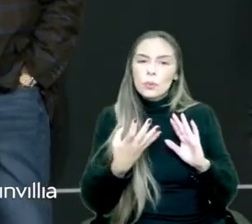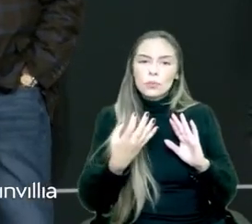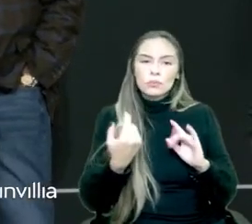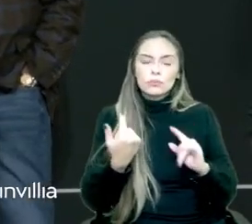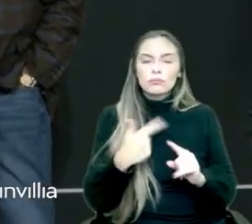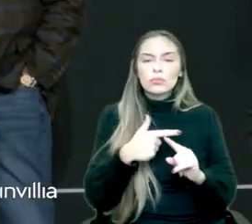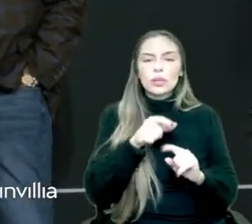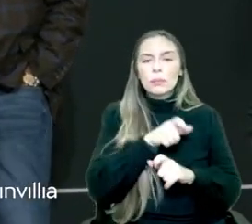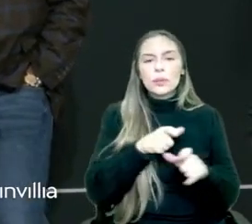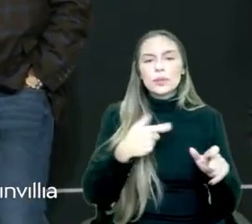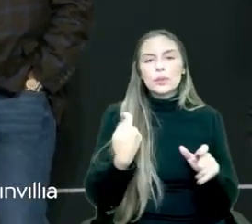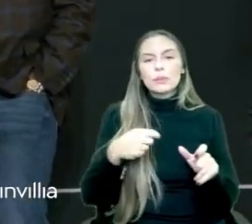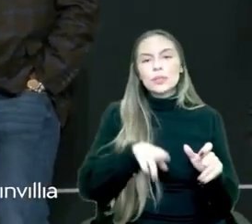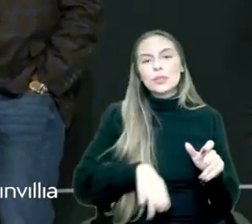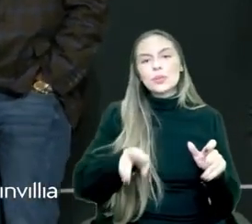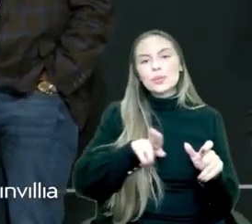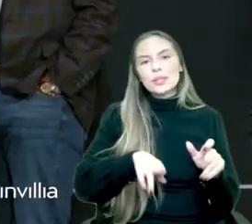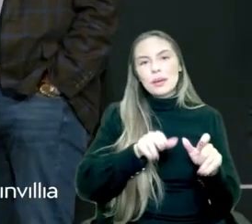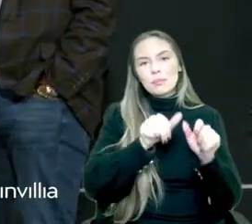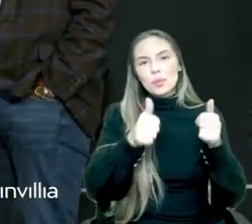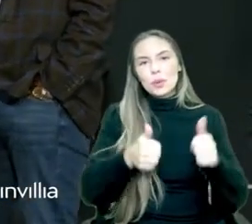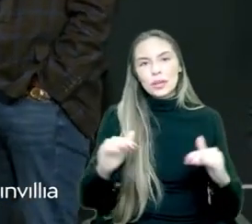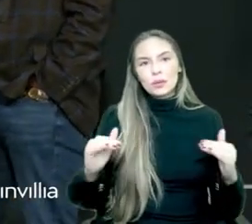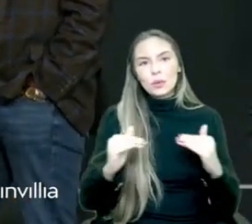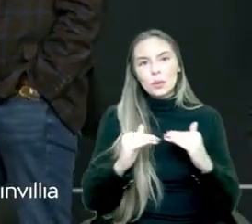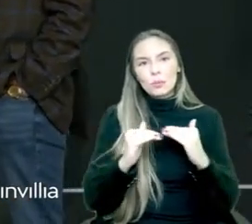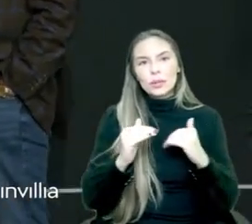models specifically?